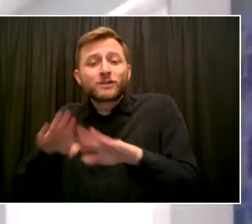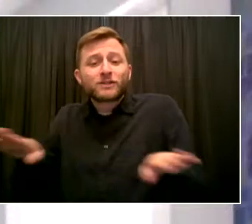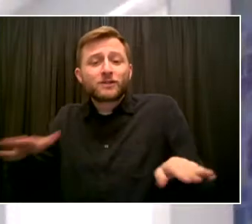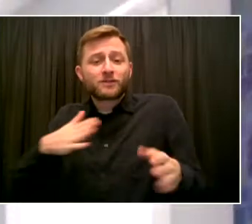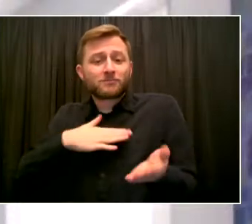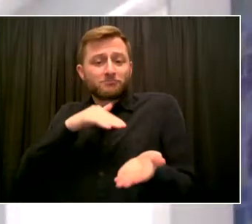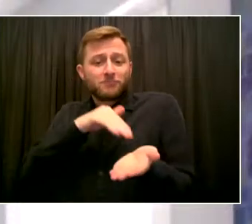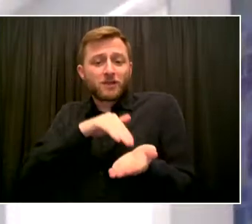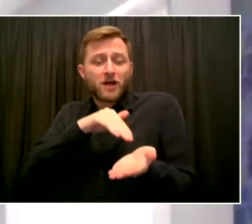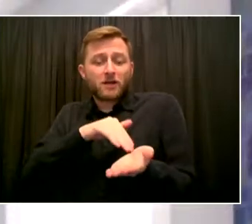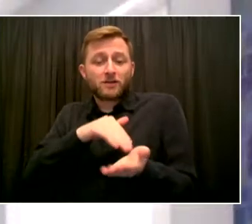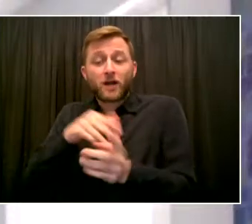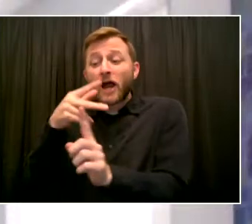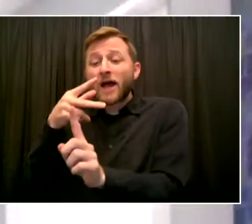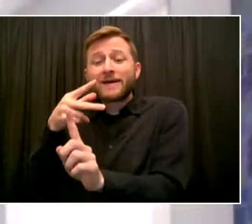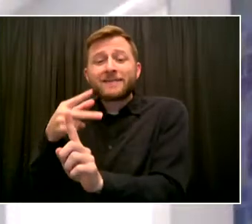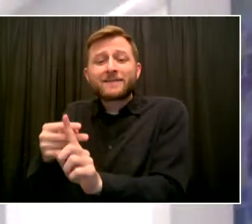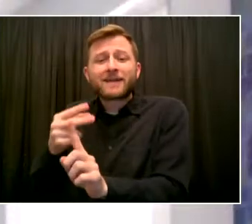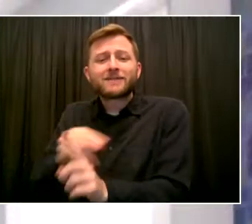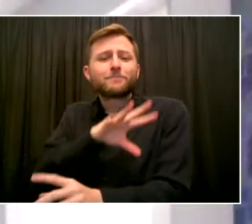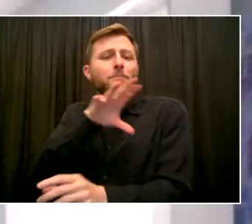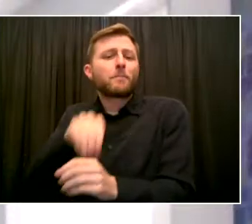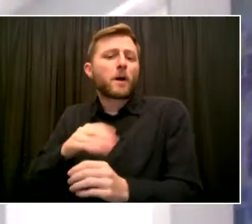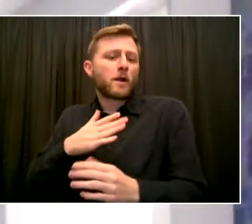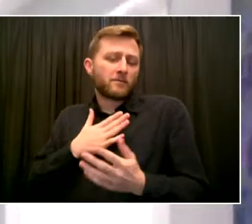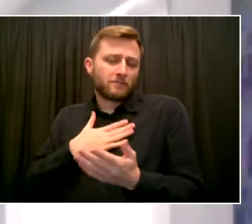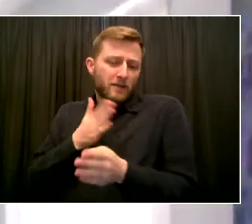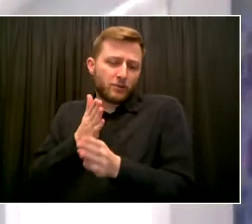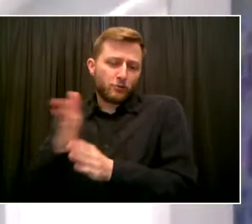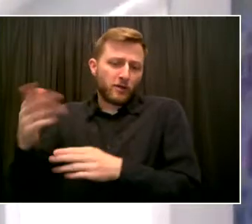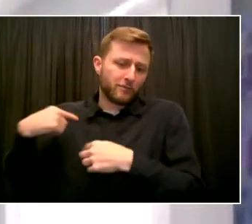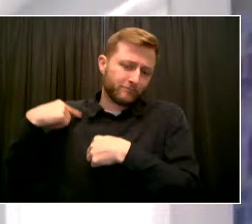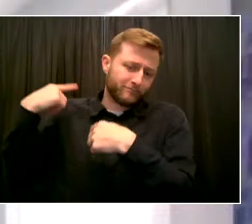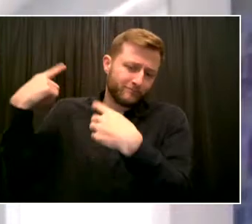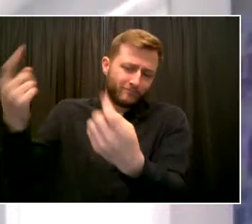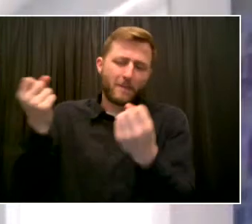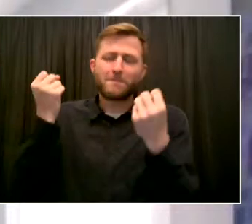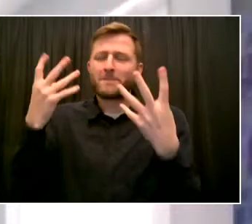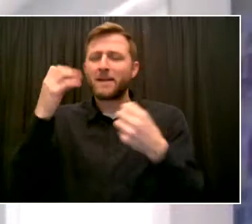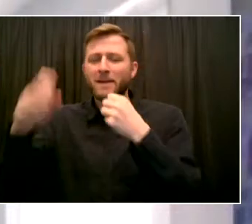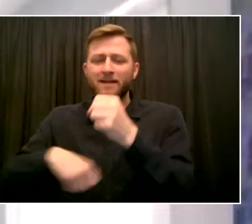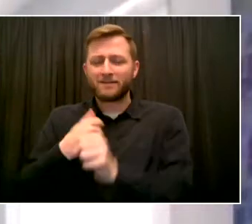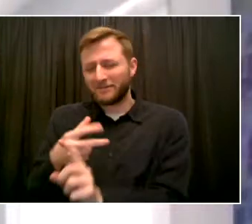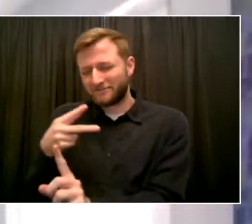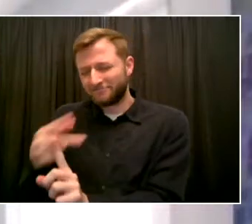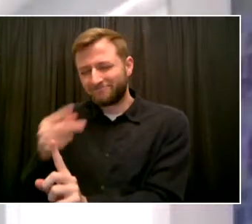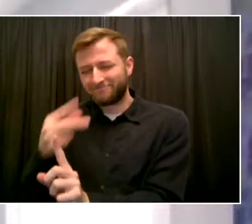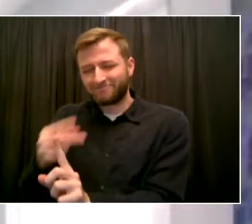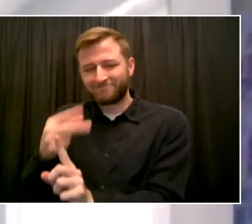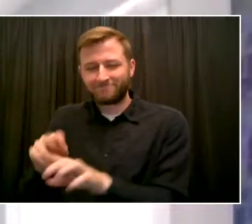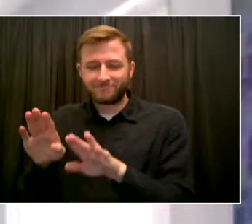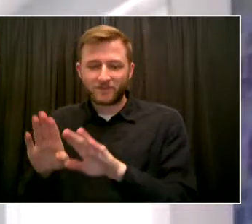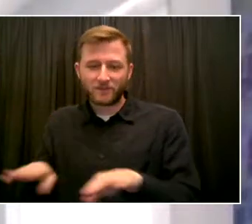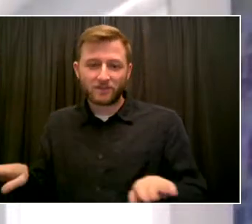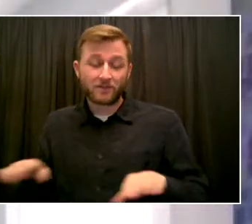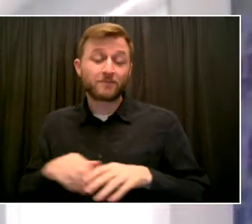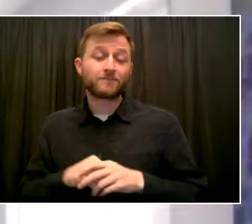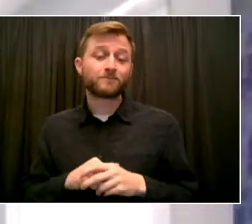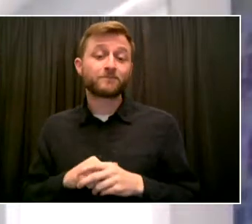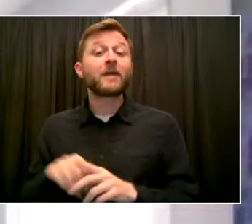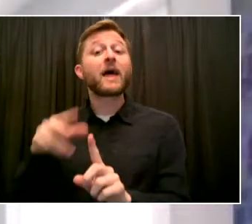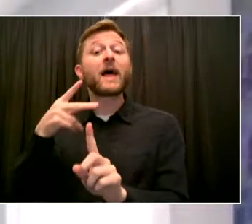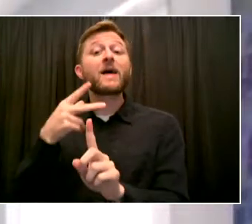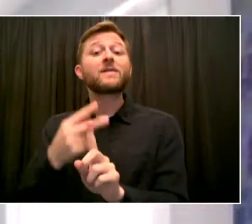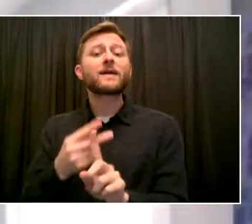my professional career and my colleagues. It's what we've done for decades. And there's just nothing that is more successful at preventing disease